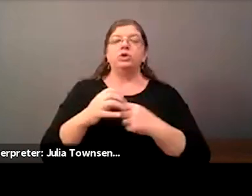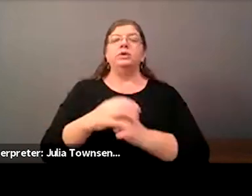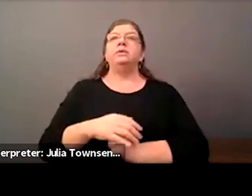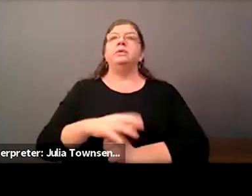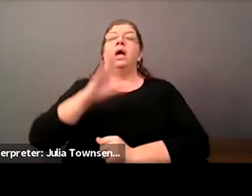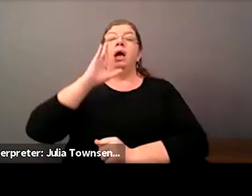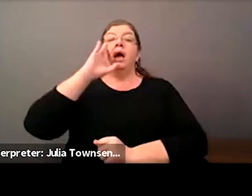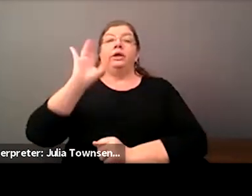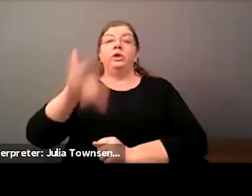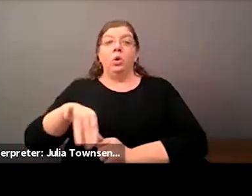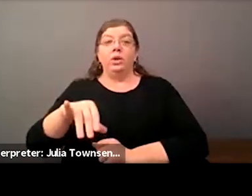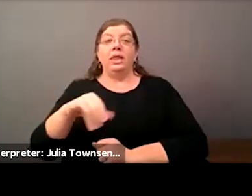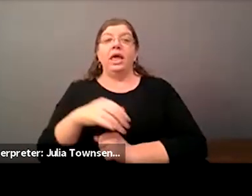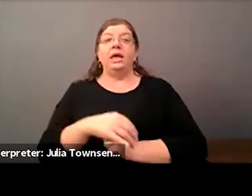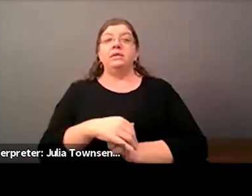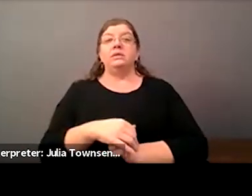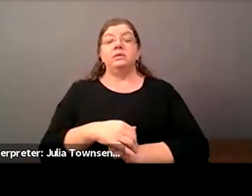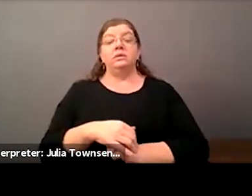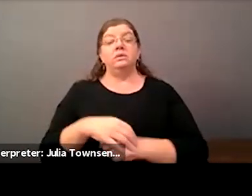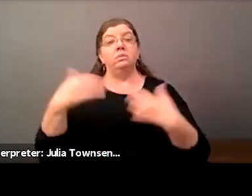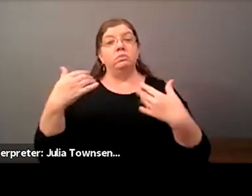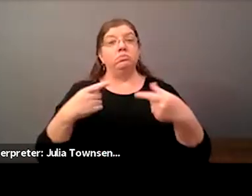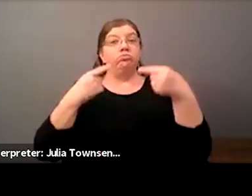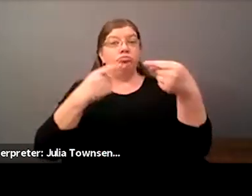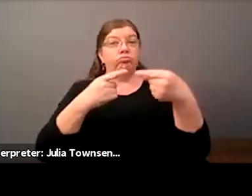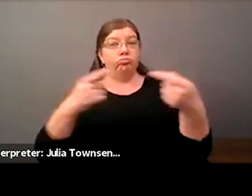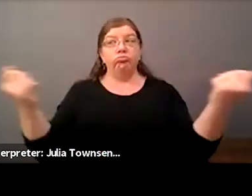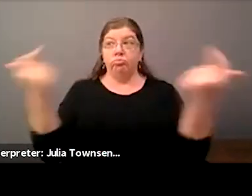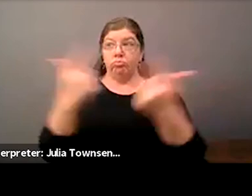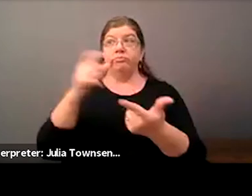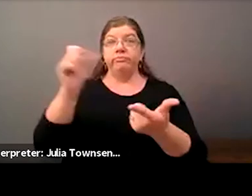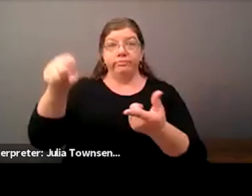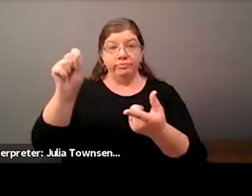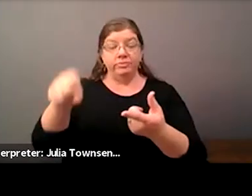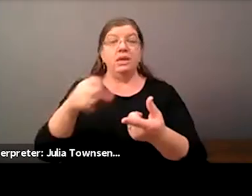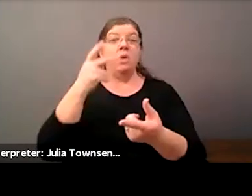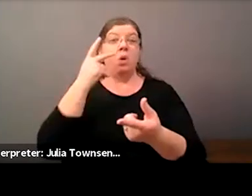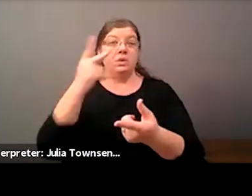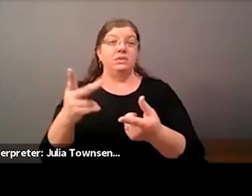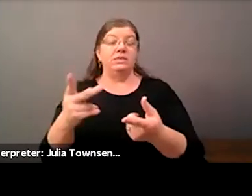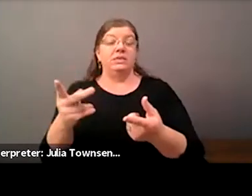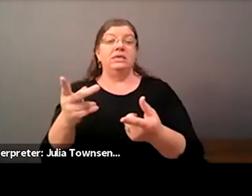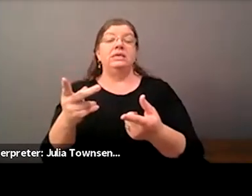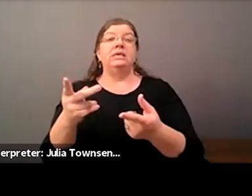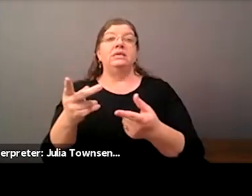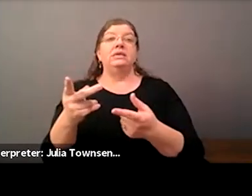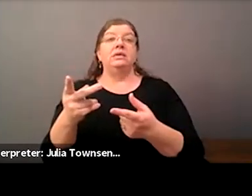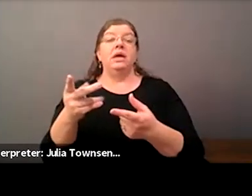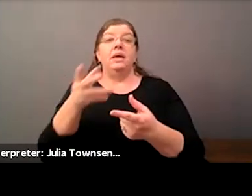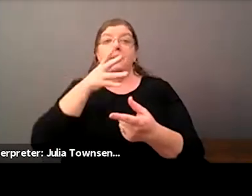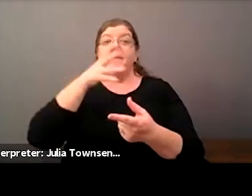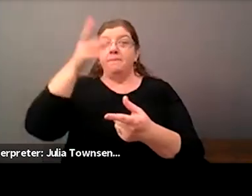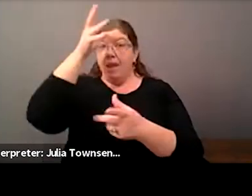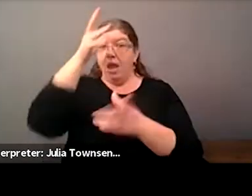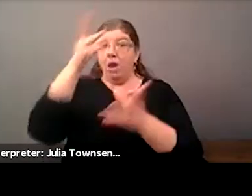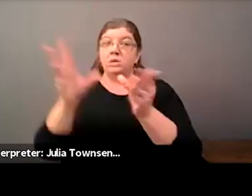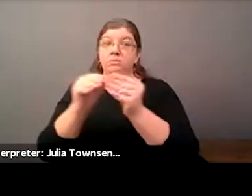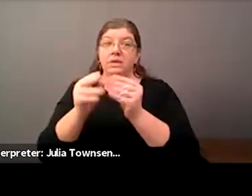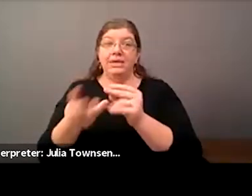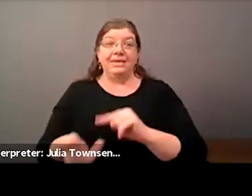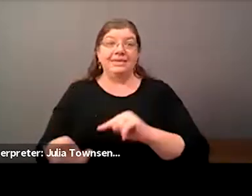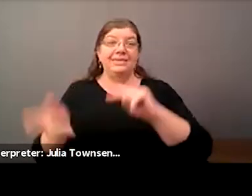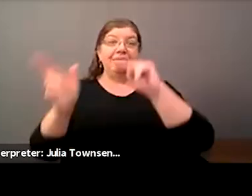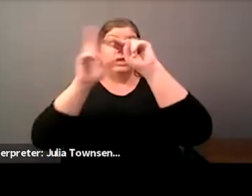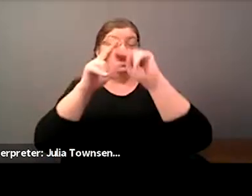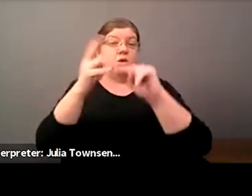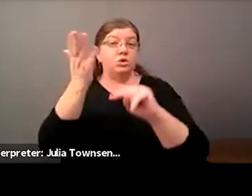know that um it's difficult for everyone but we've actually seen an increase in our parent meetings and a lot of that is because of our